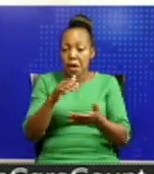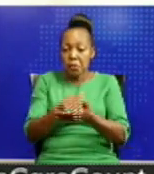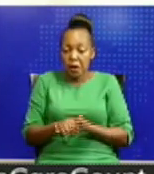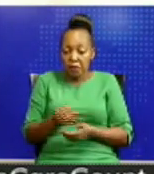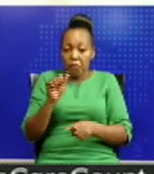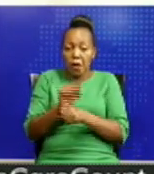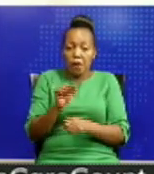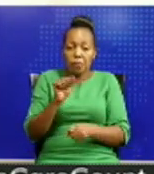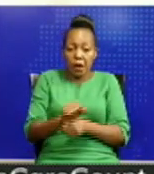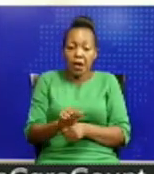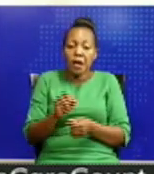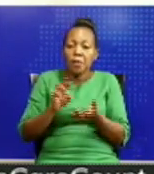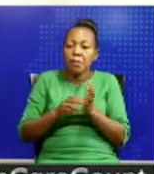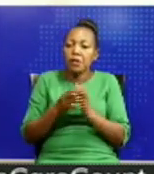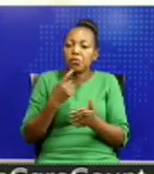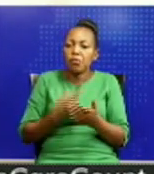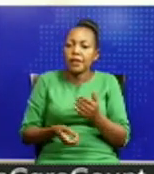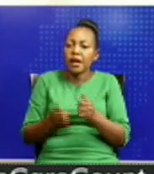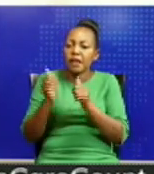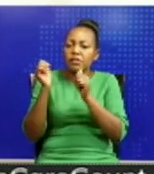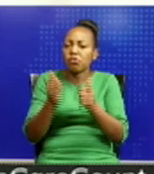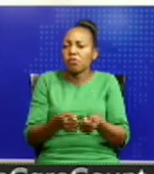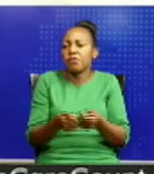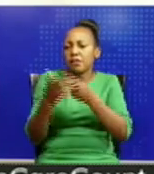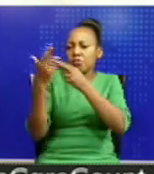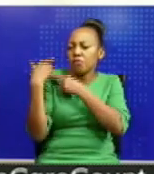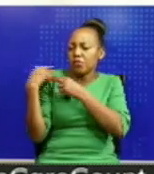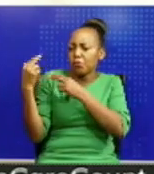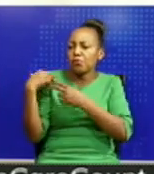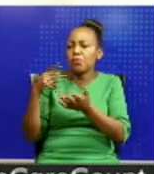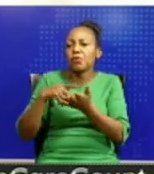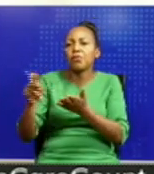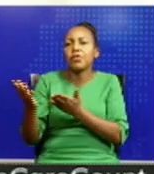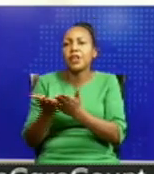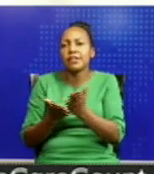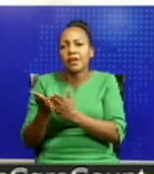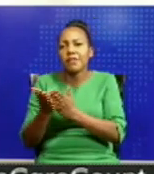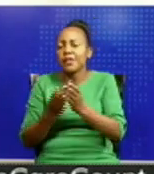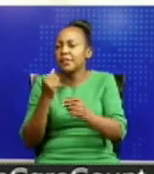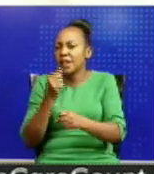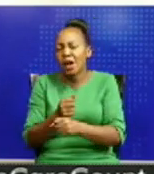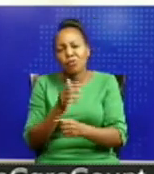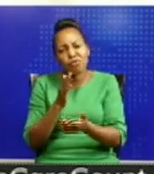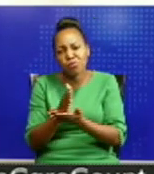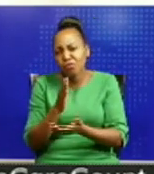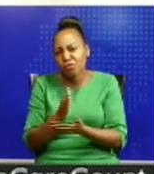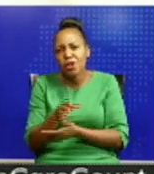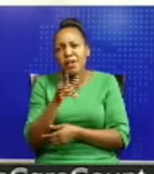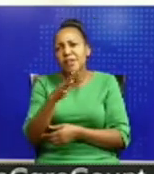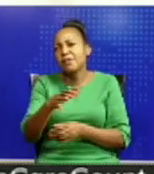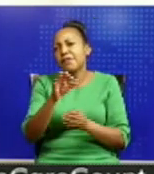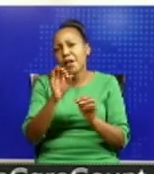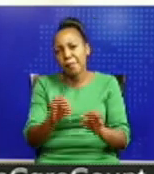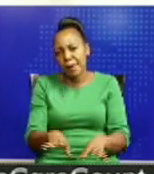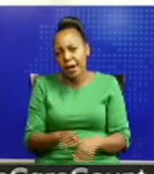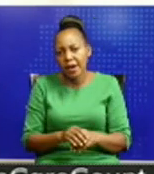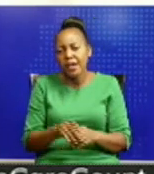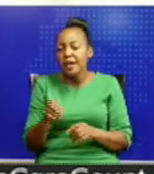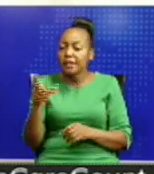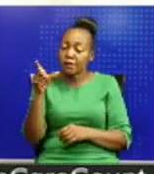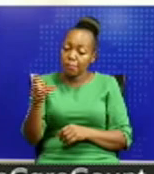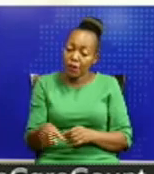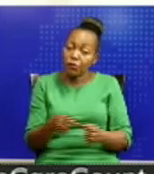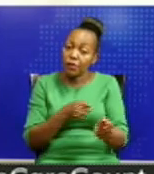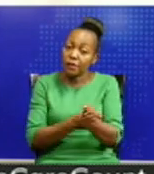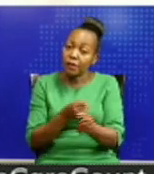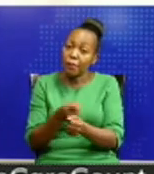is working, she should be able to pay the maid. Really, this is someone that is supporting all